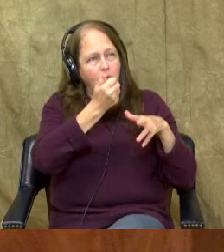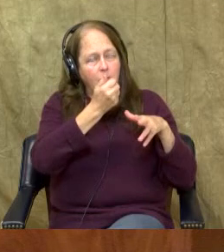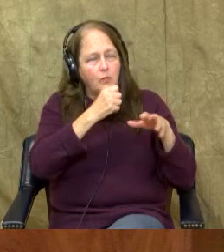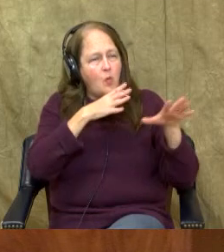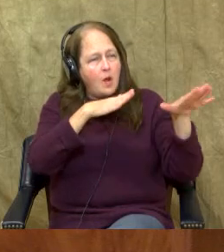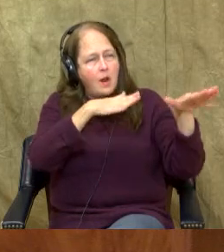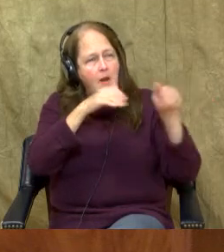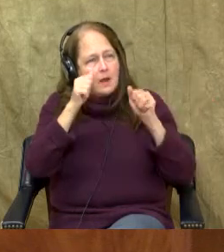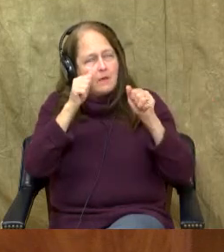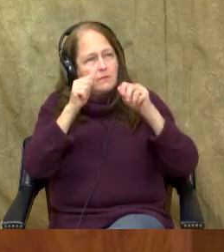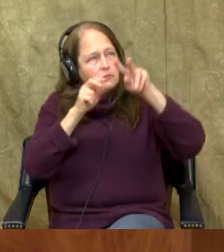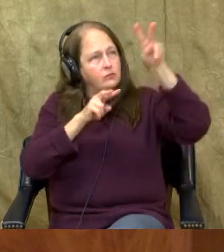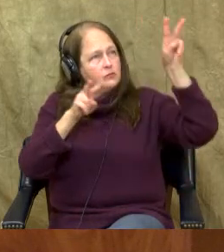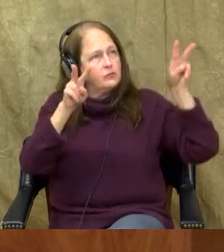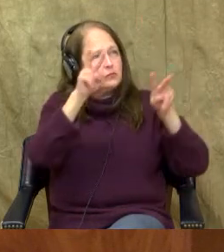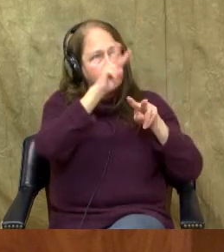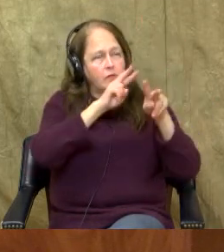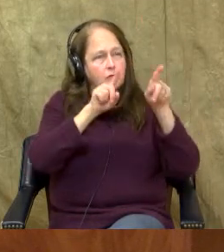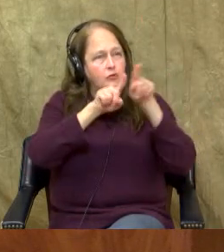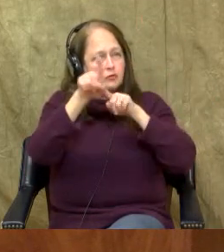leave.